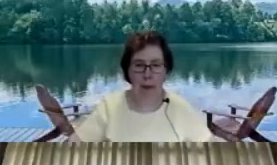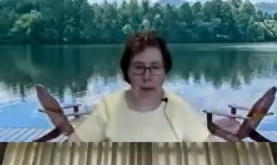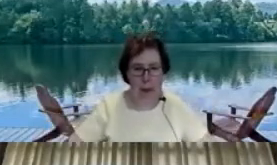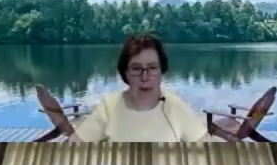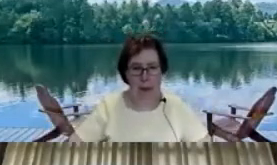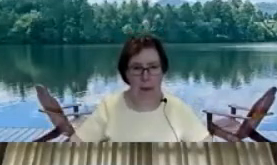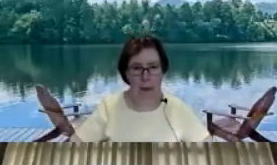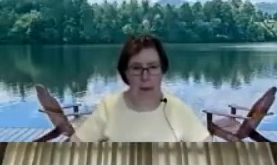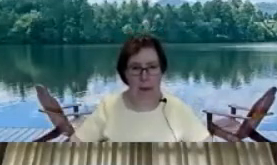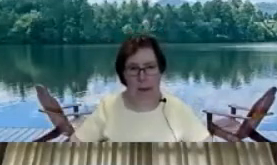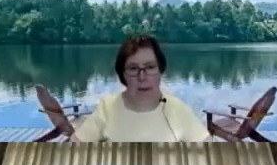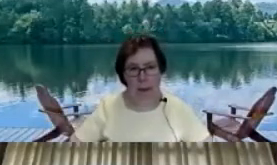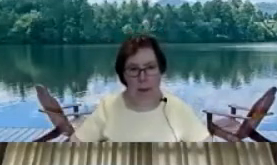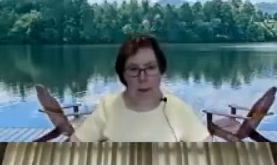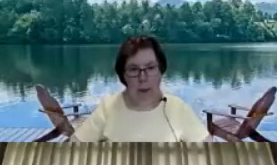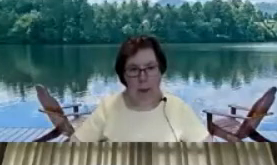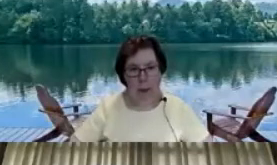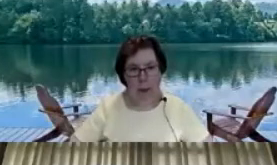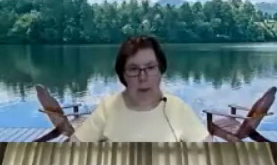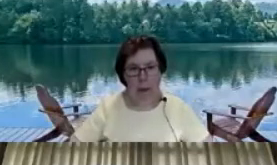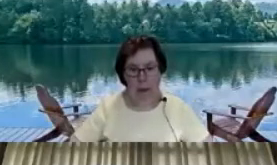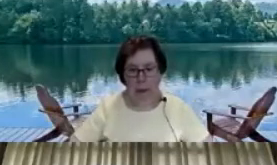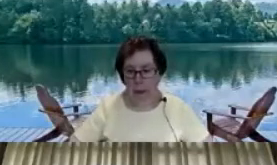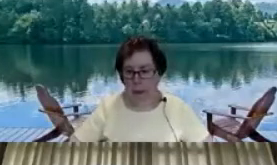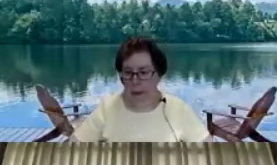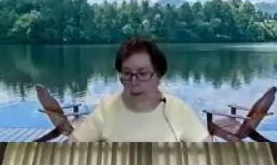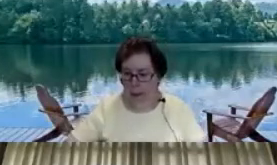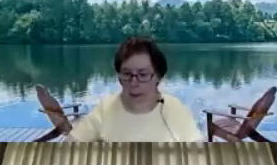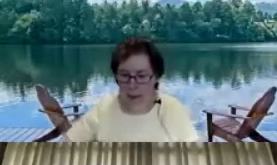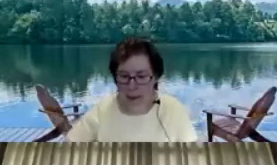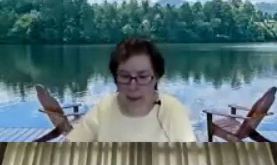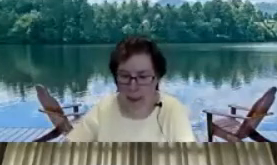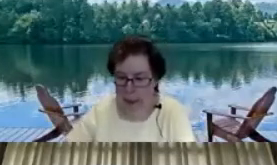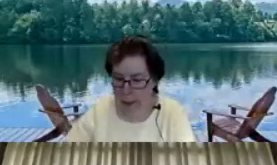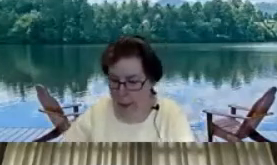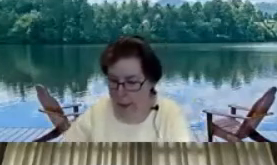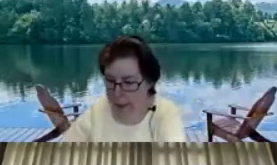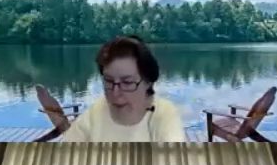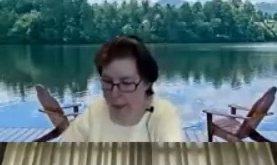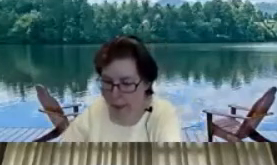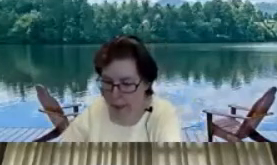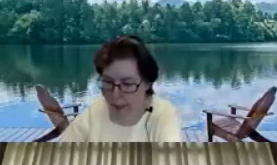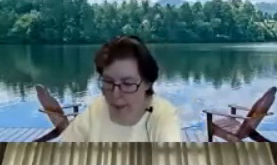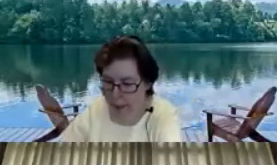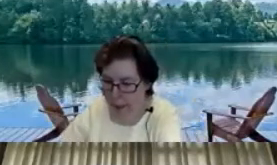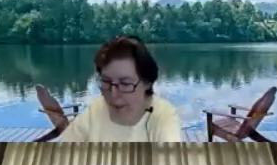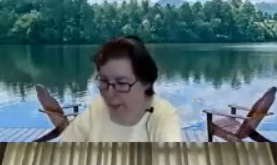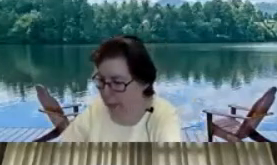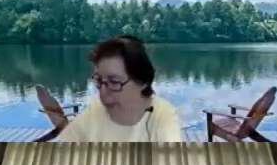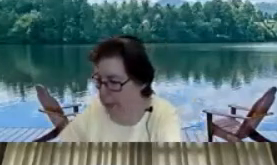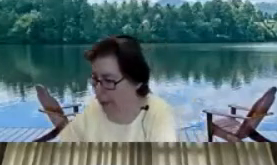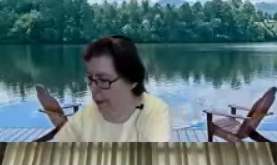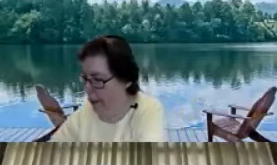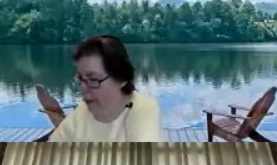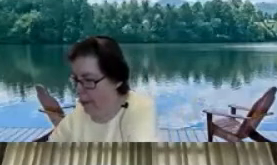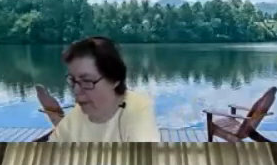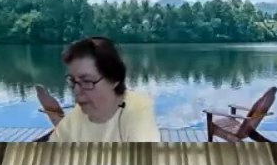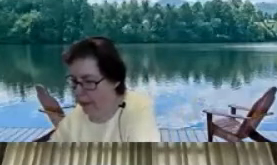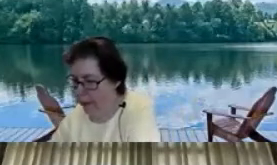about 15 minutes or so with each artwork. Hank will allow us time to look at each artwork on our own, slowly, before leading